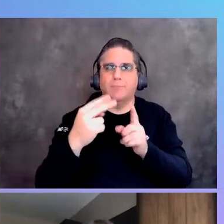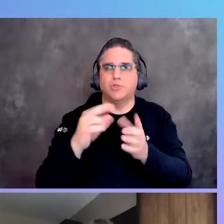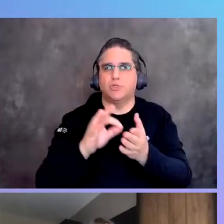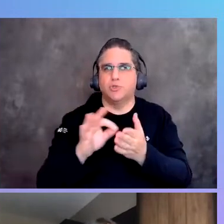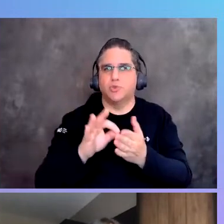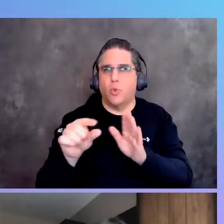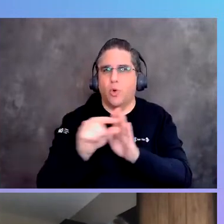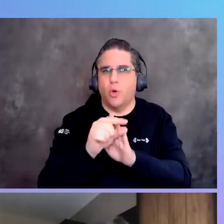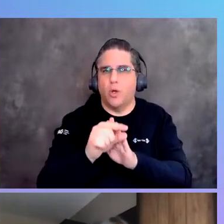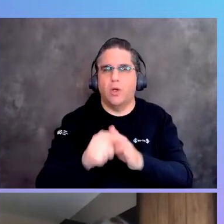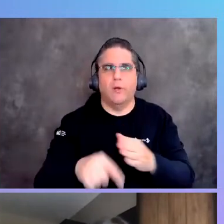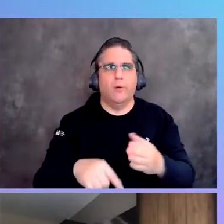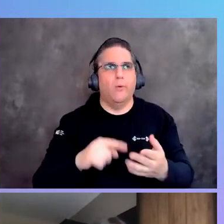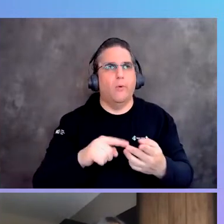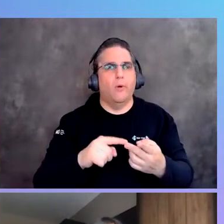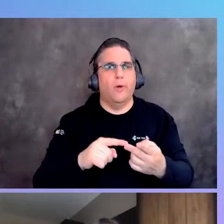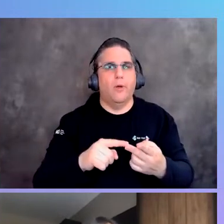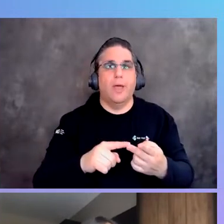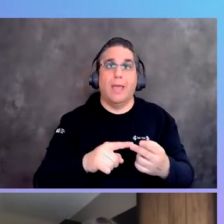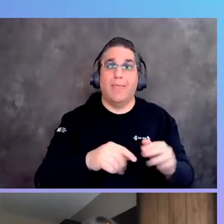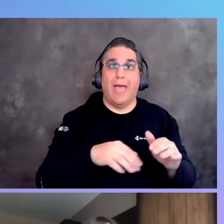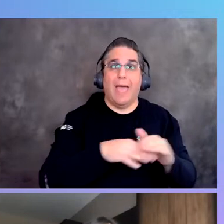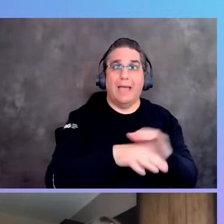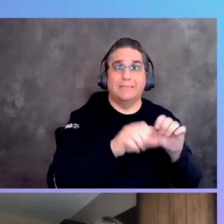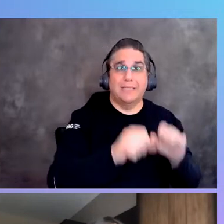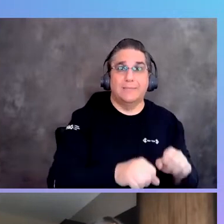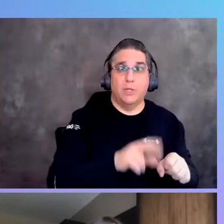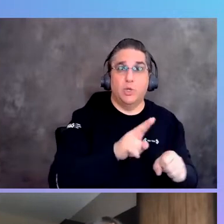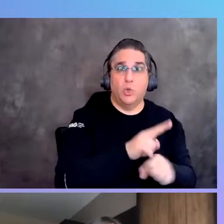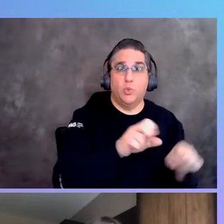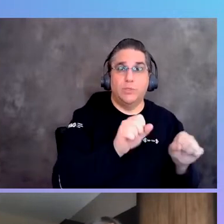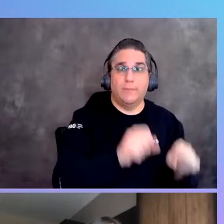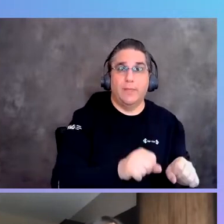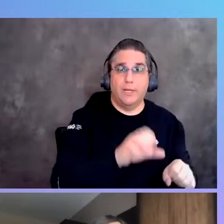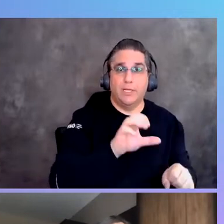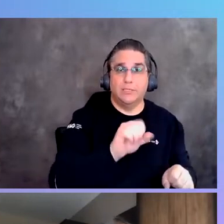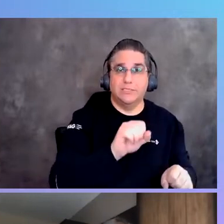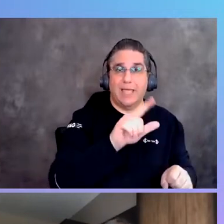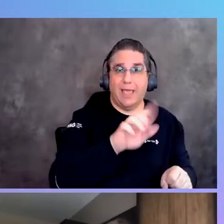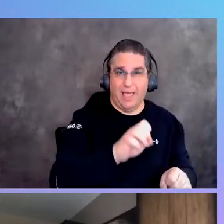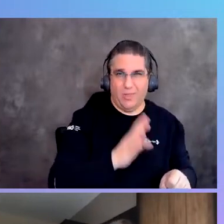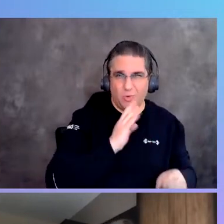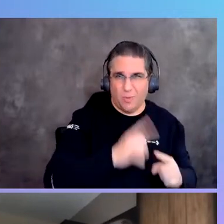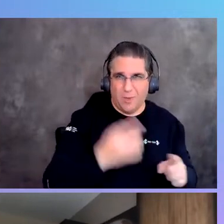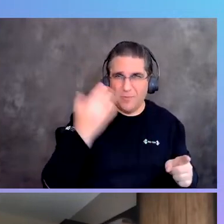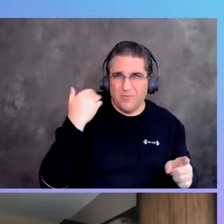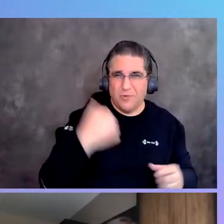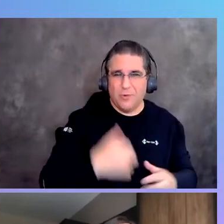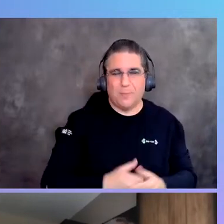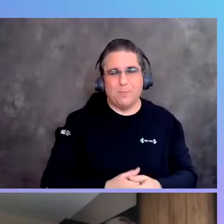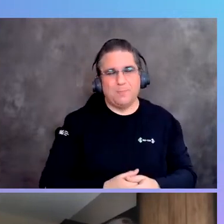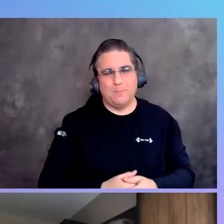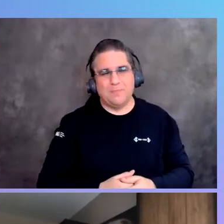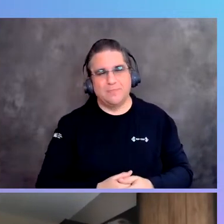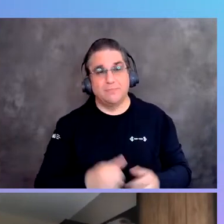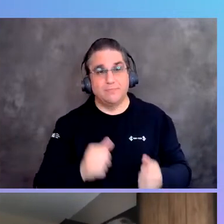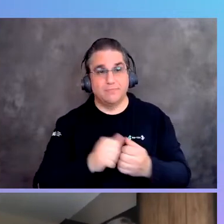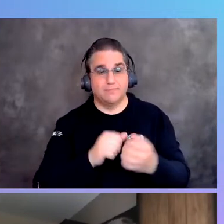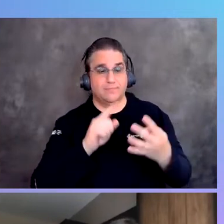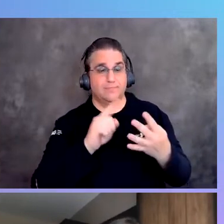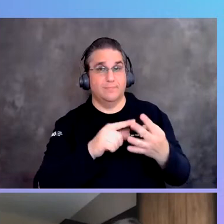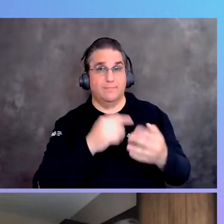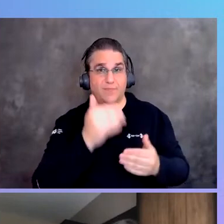the accessibility usability scale that I talked about earlier. In design, you want to start thinking about as you